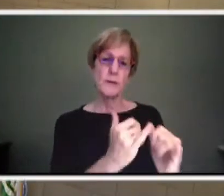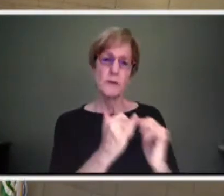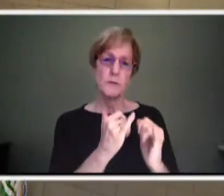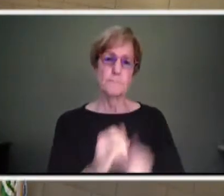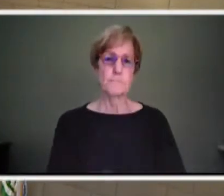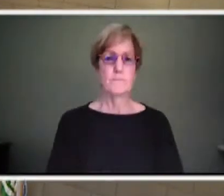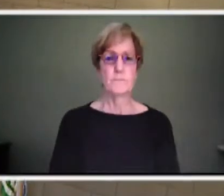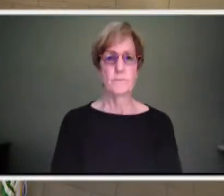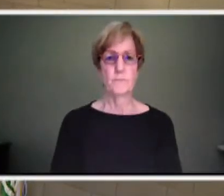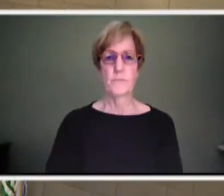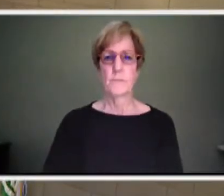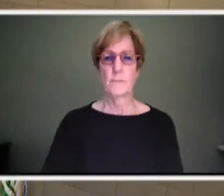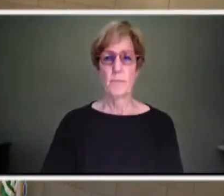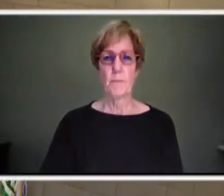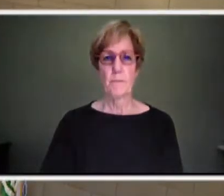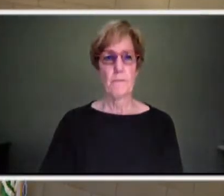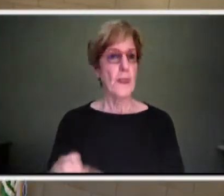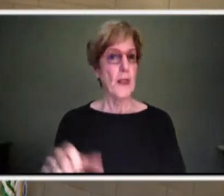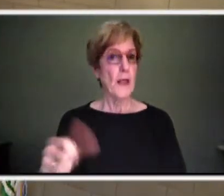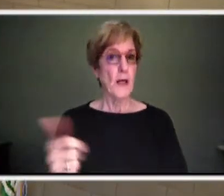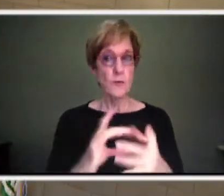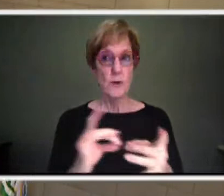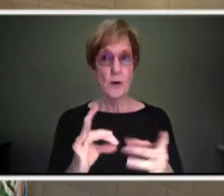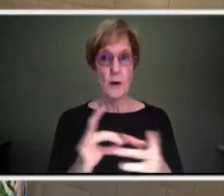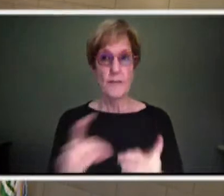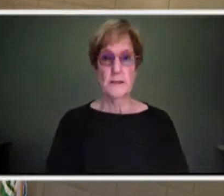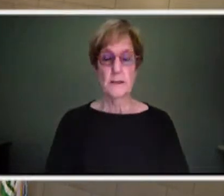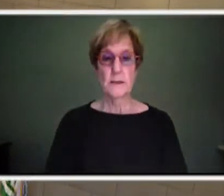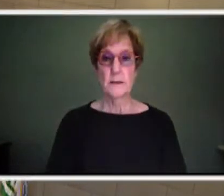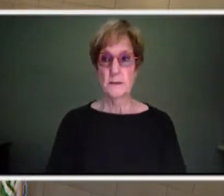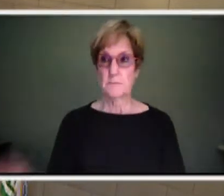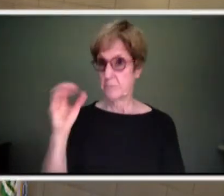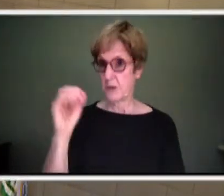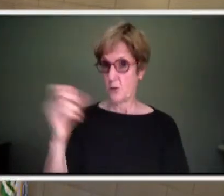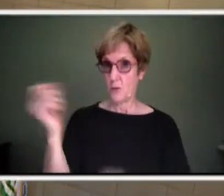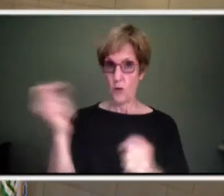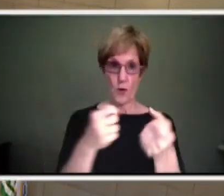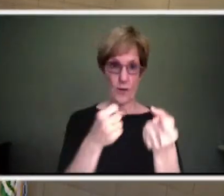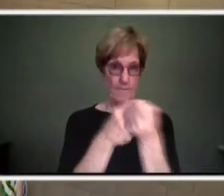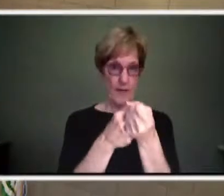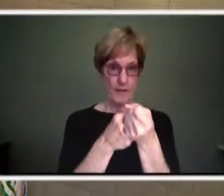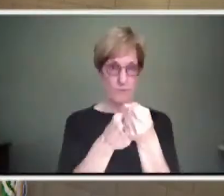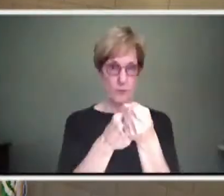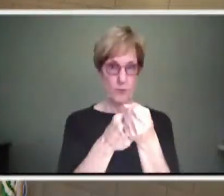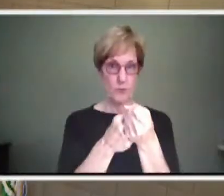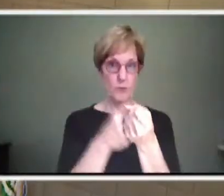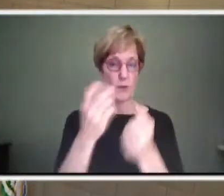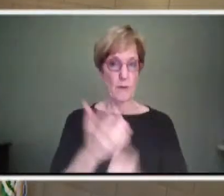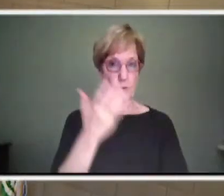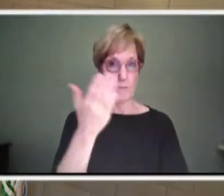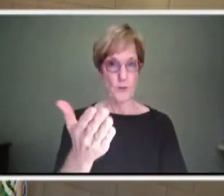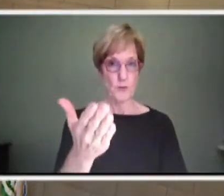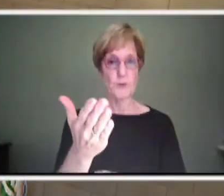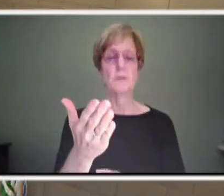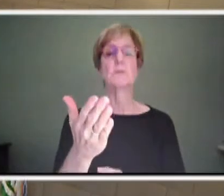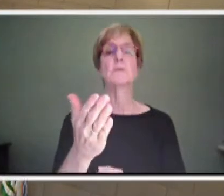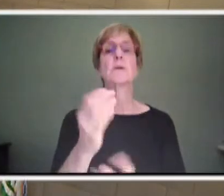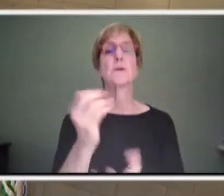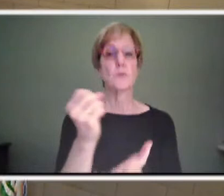very much. Any other comments? Hearing none, all in favor of the motion to adopt and approve, please raise your